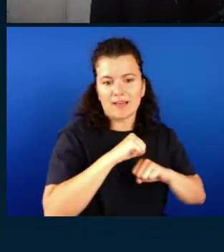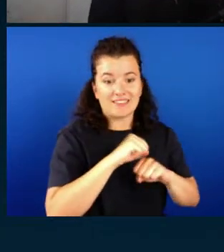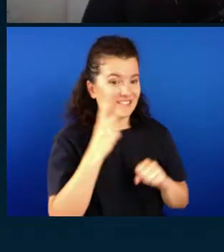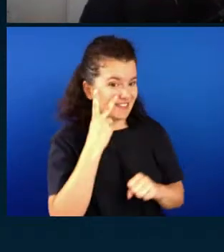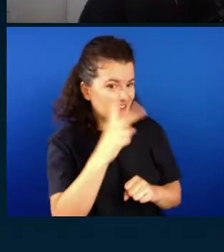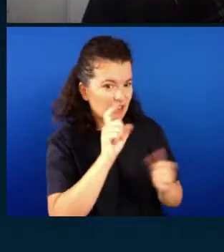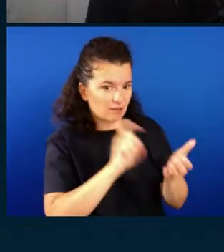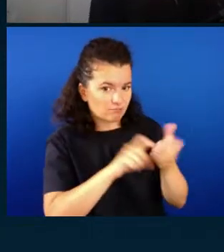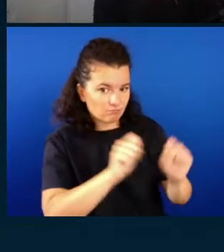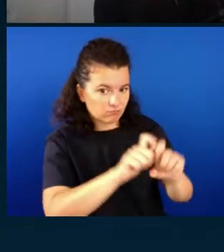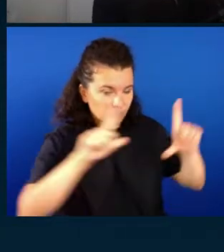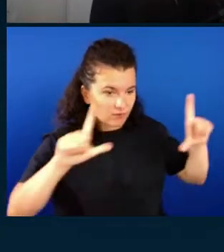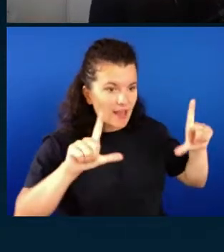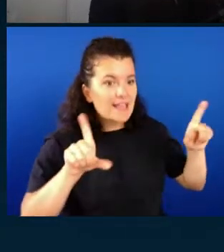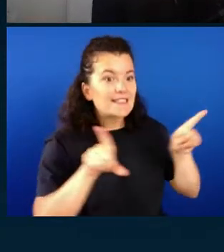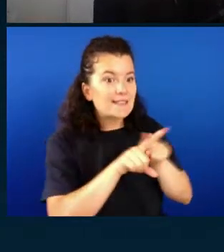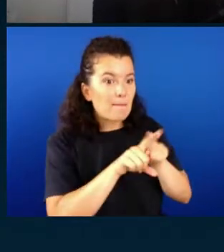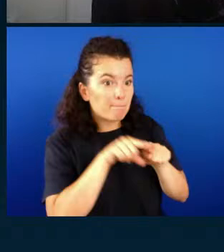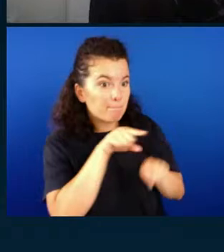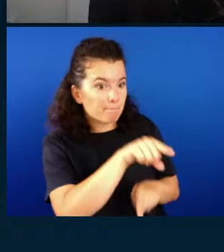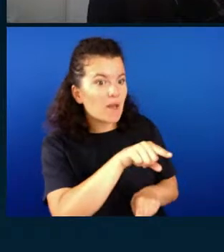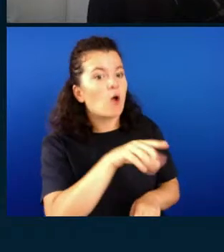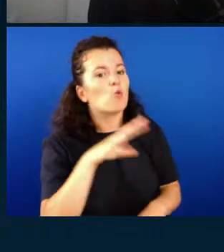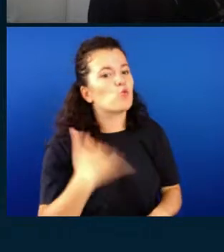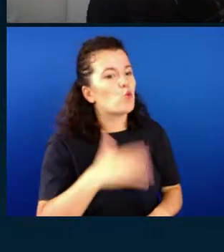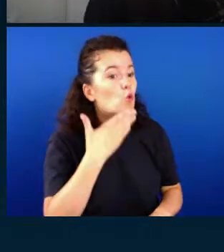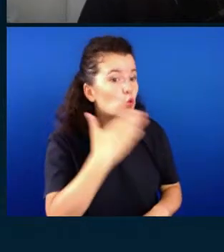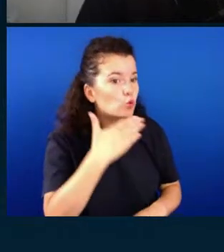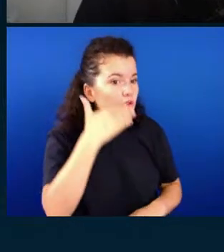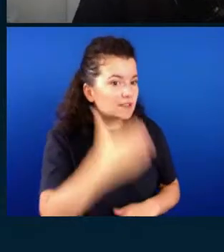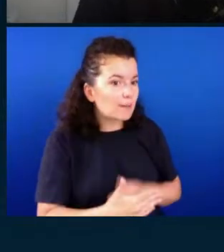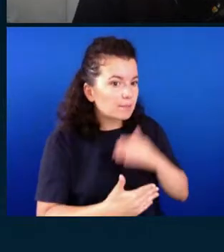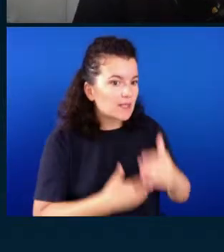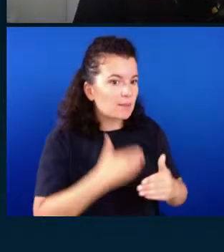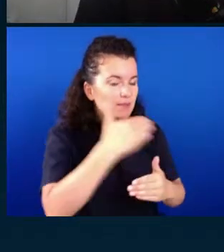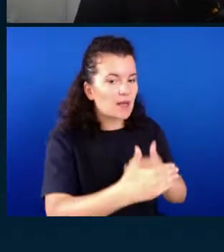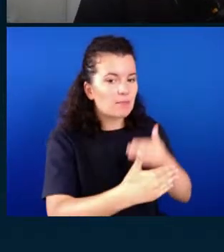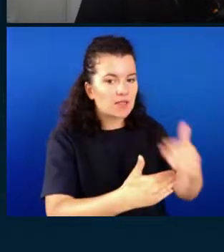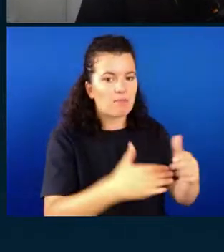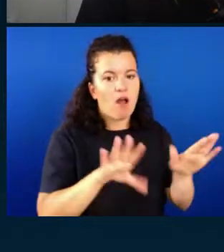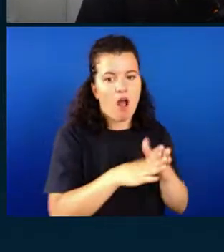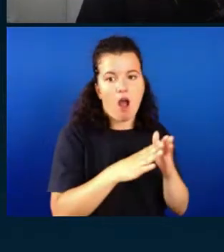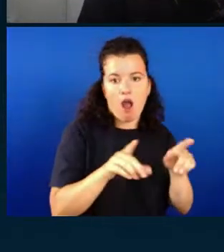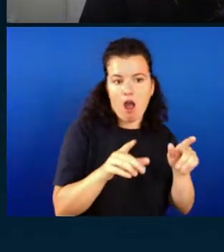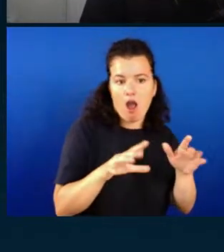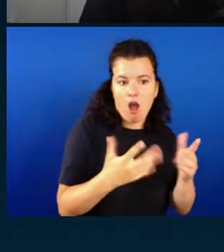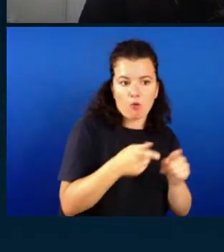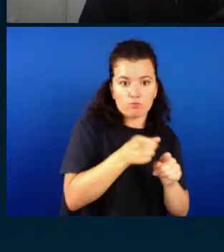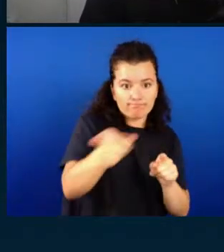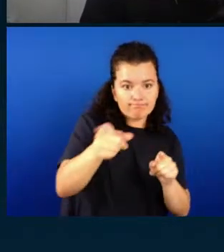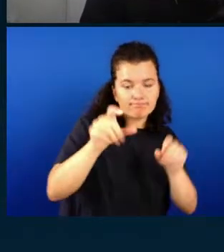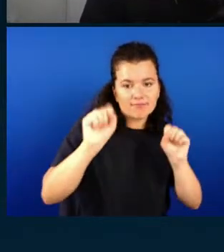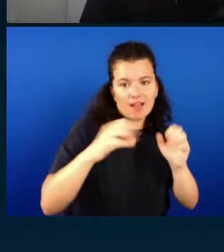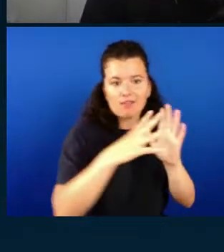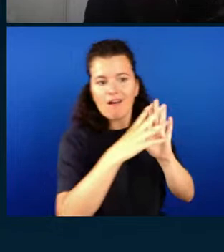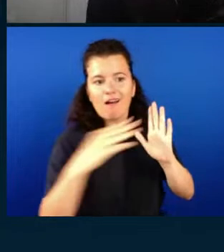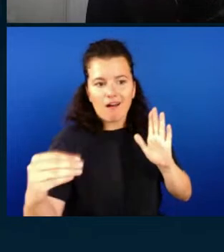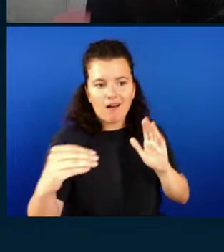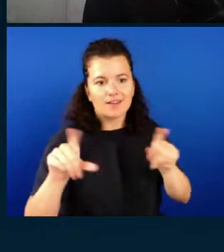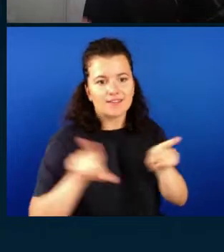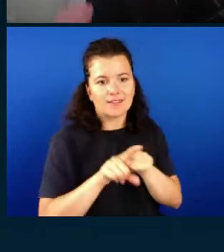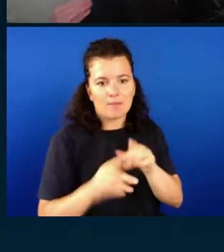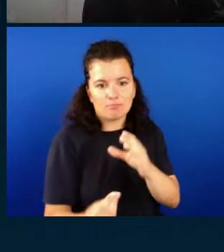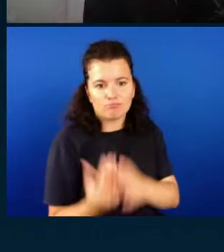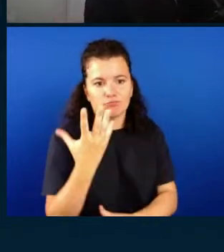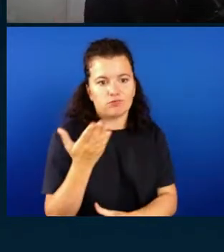good explanations step by step on how you can create that. The serverless library is a place where you can find